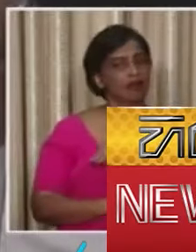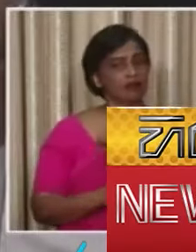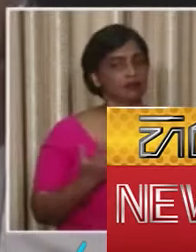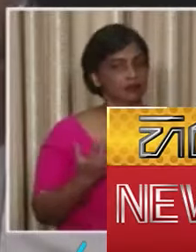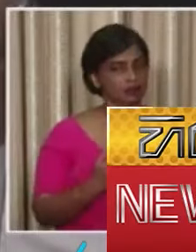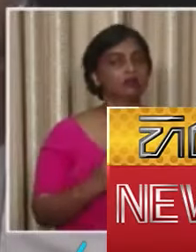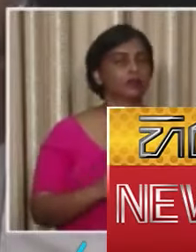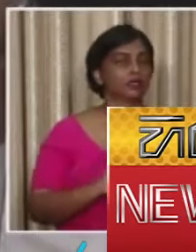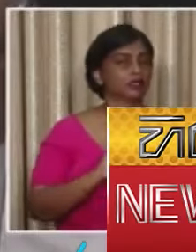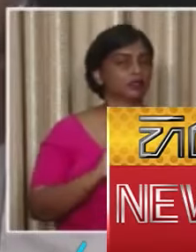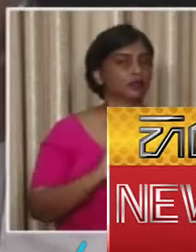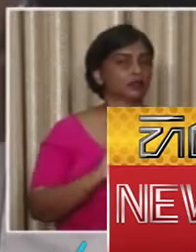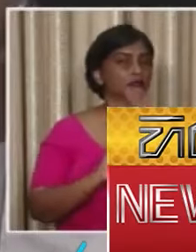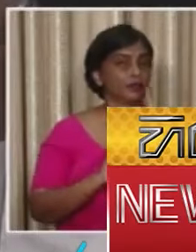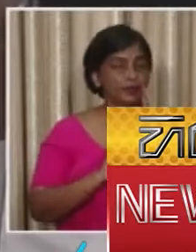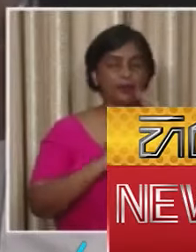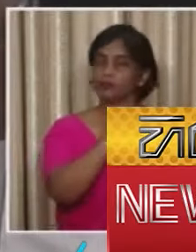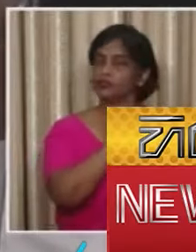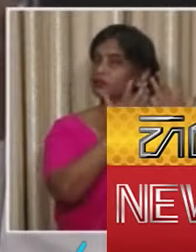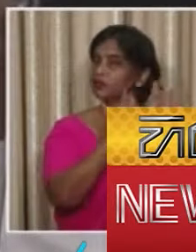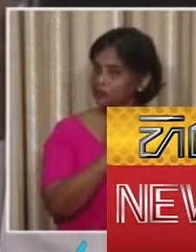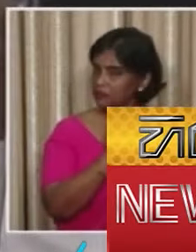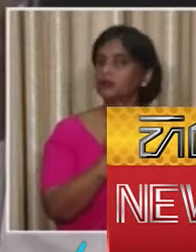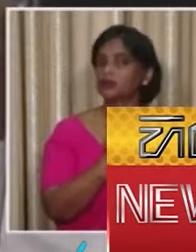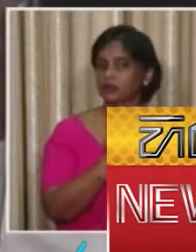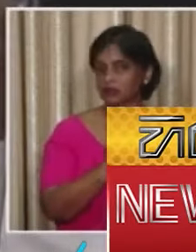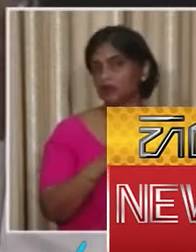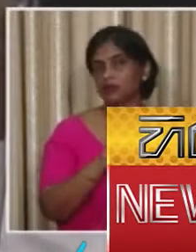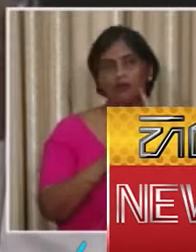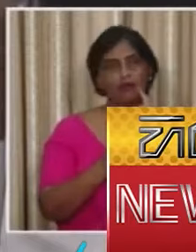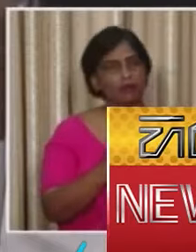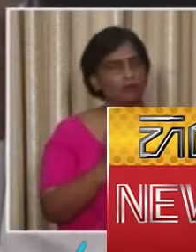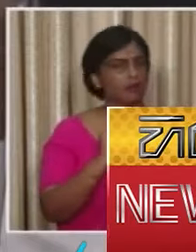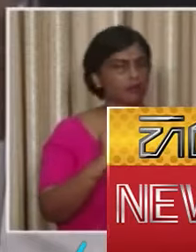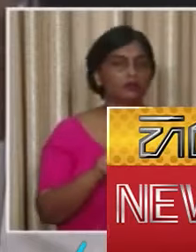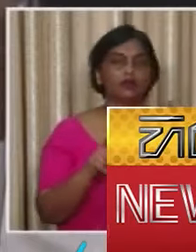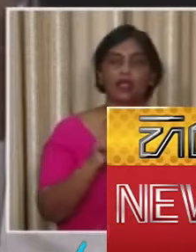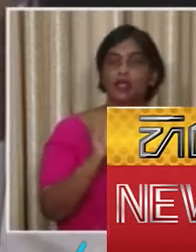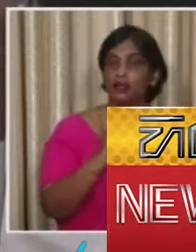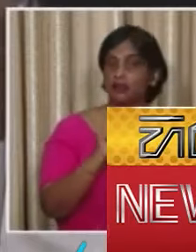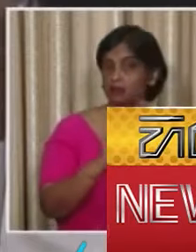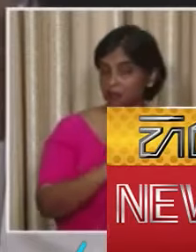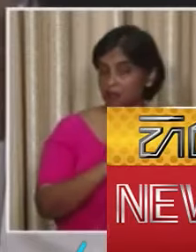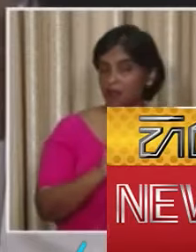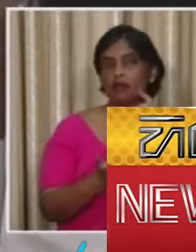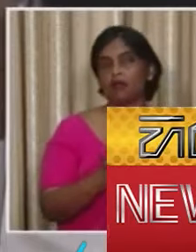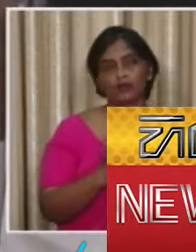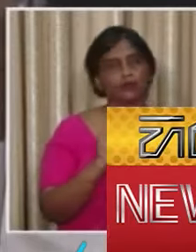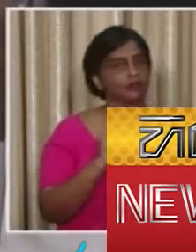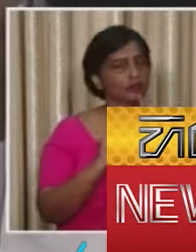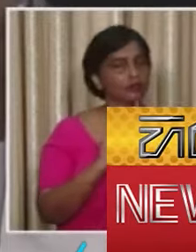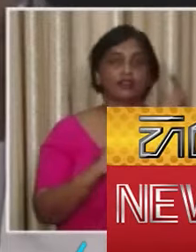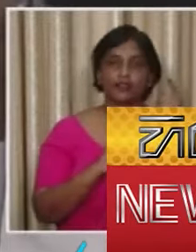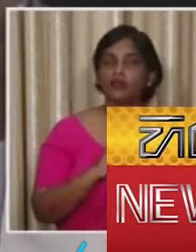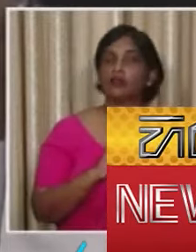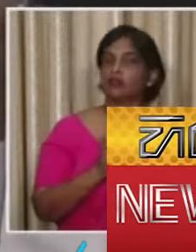are critical to ensure Sri Lanka's capacity to service the debt. The Economic Transformation Bill embodies all of these critical